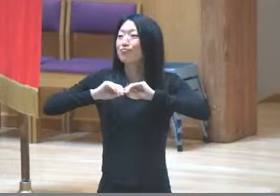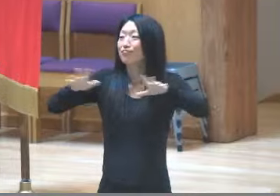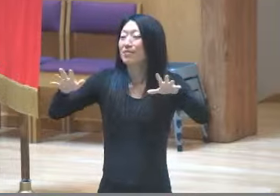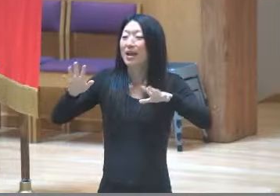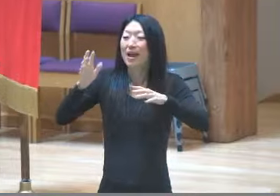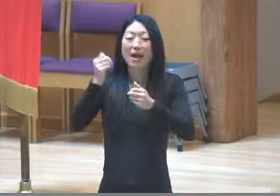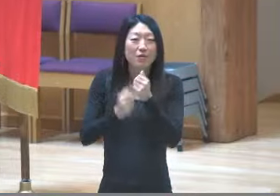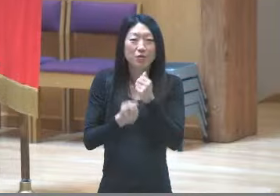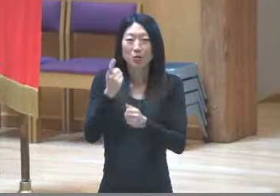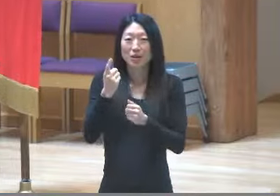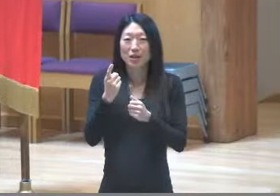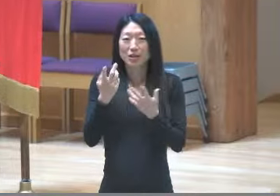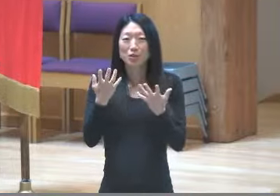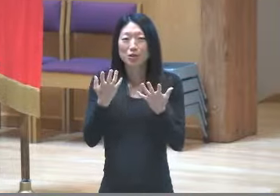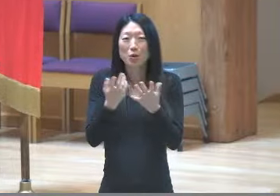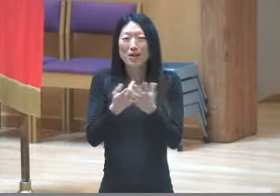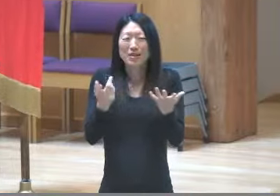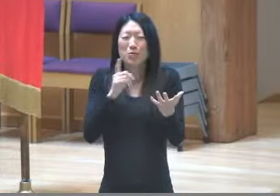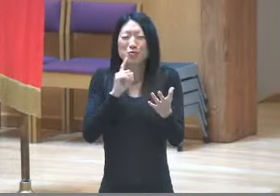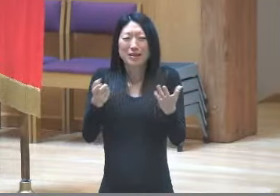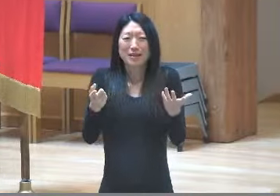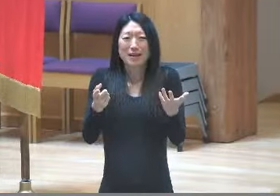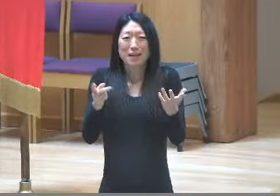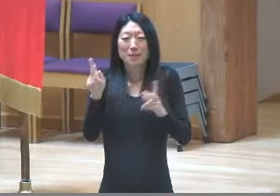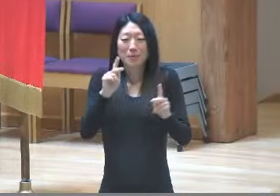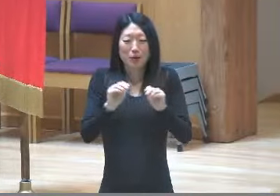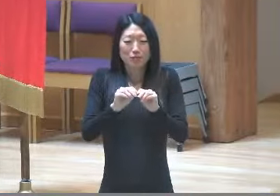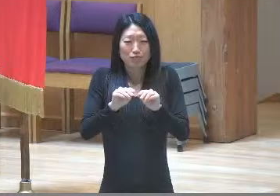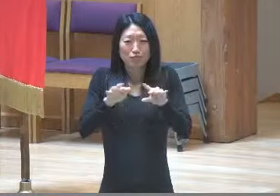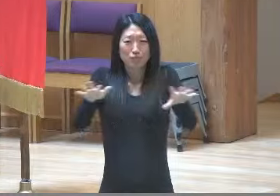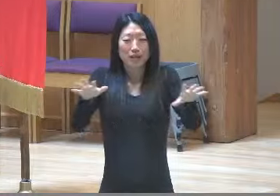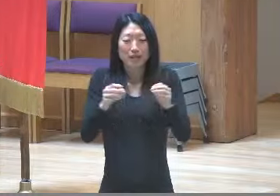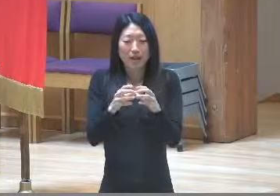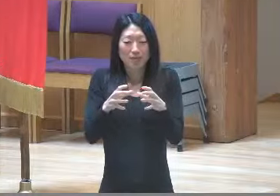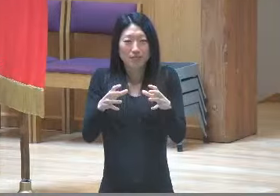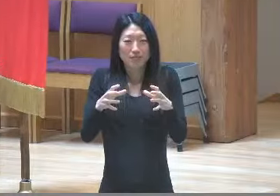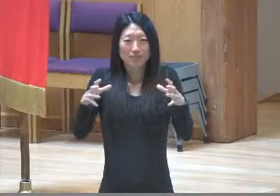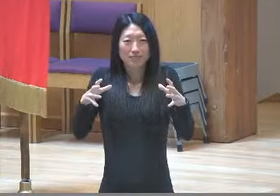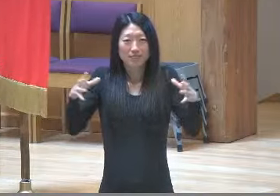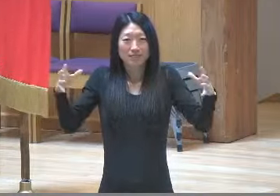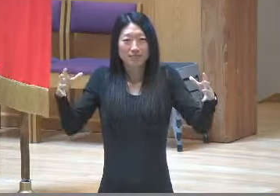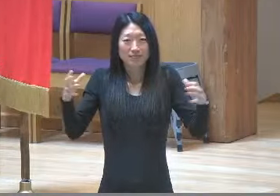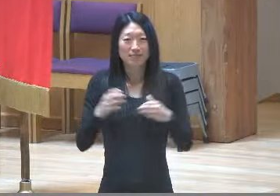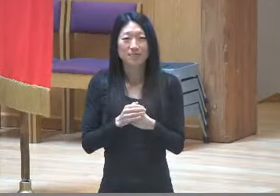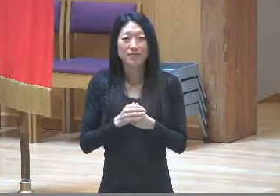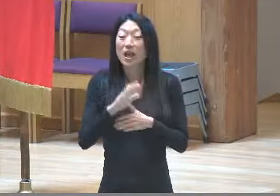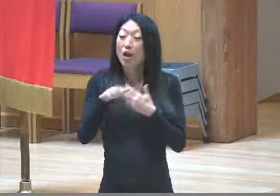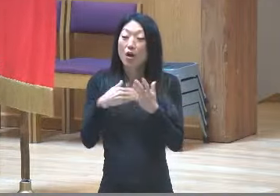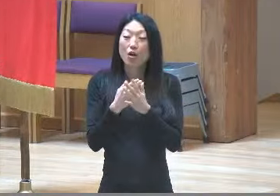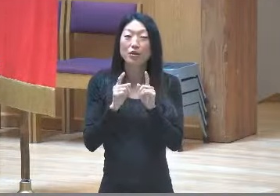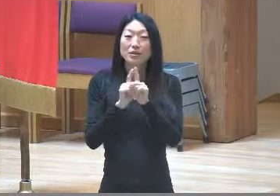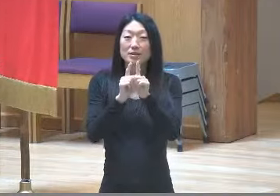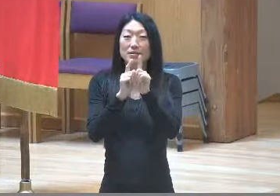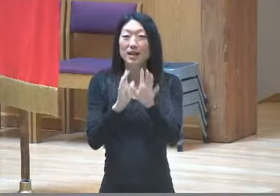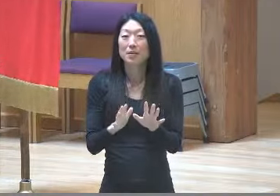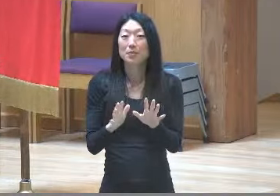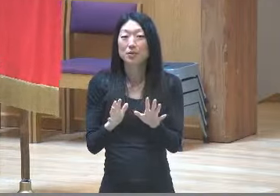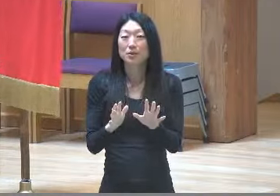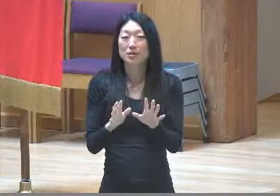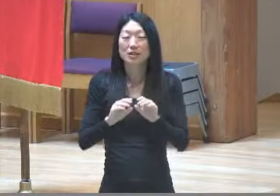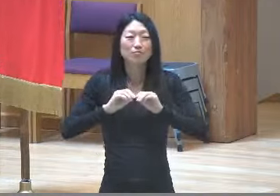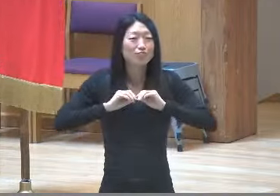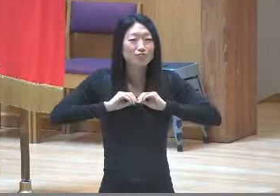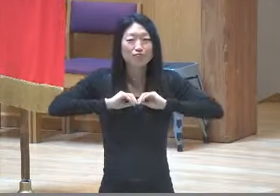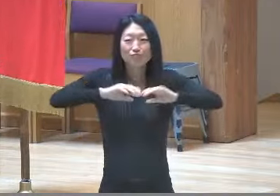we're building the circle, and we're getting it wider and bigger and bigger. Then all the disciples flew out, and